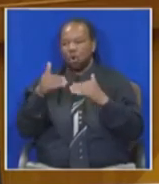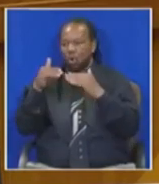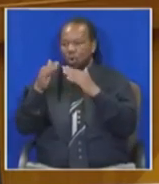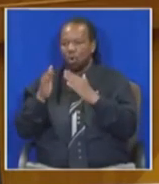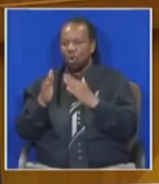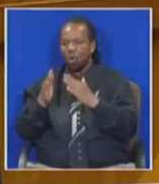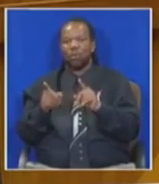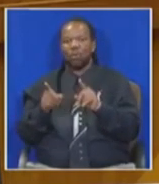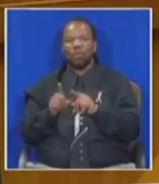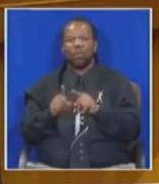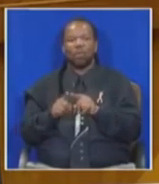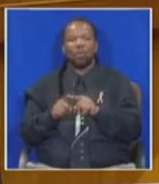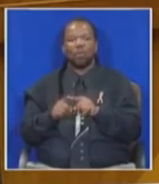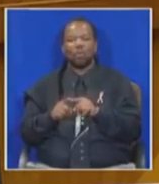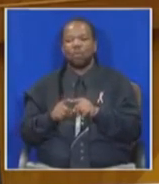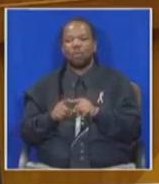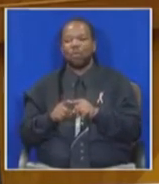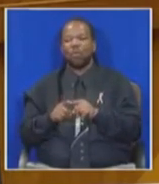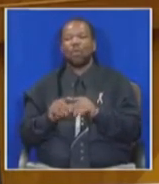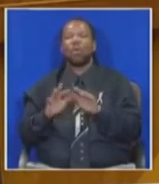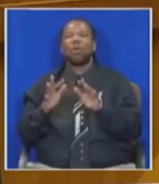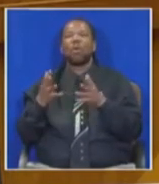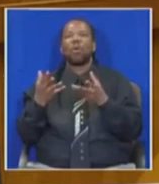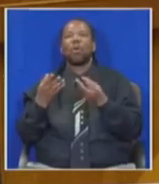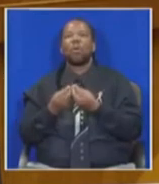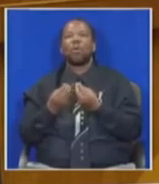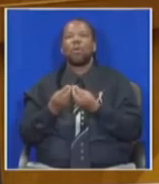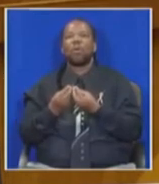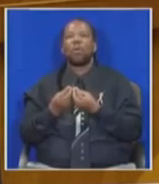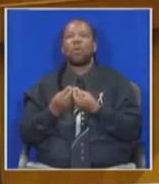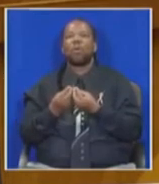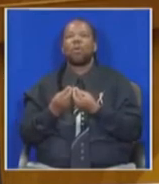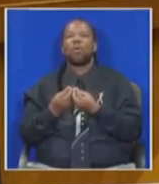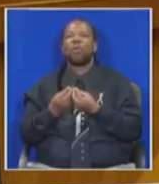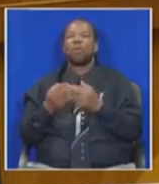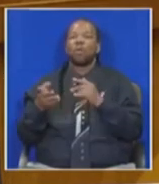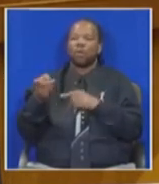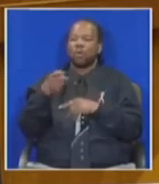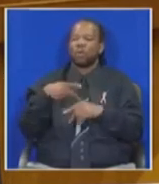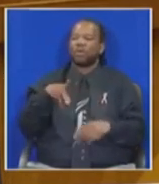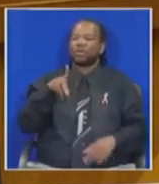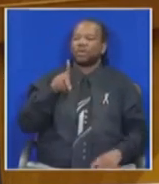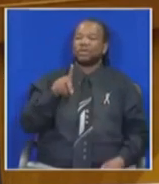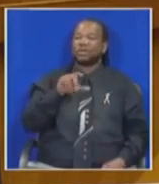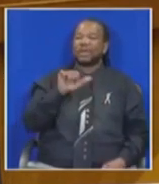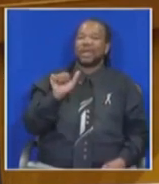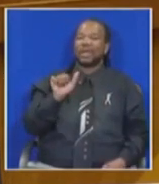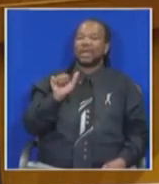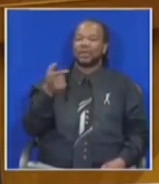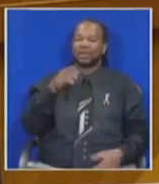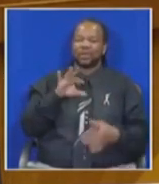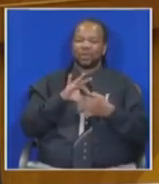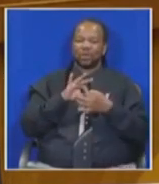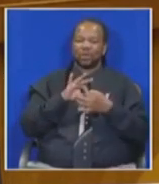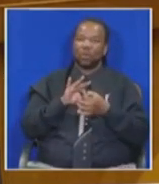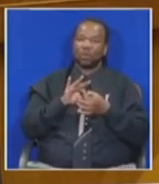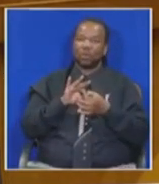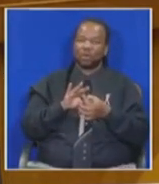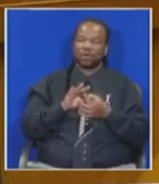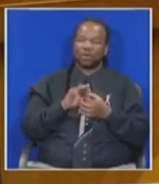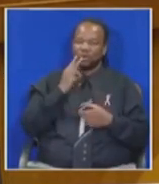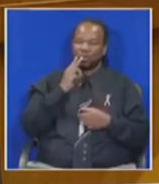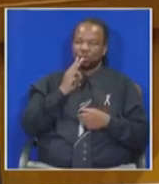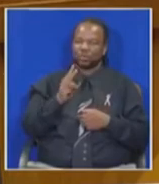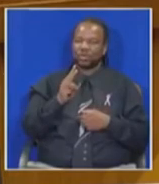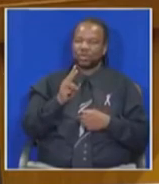a post-ANC South Africa. As the DA, we are committed to seeing violent crime being